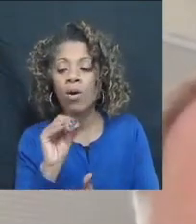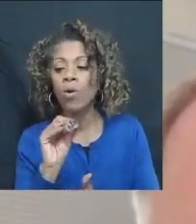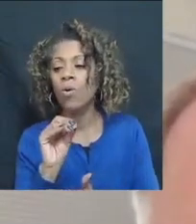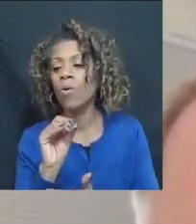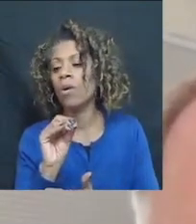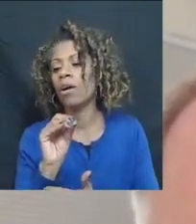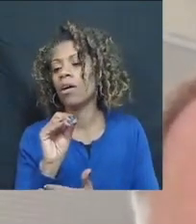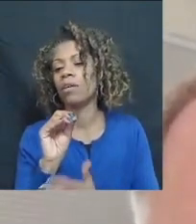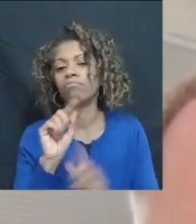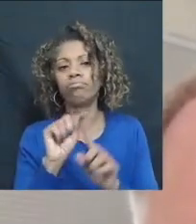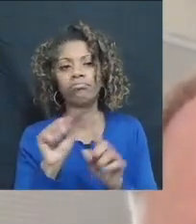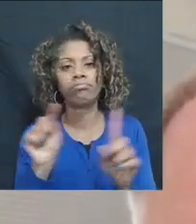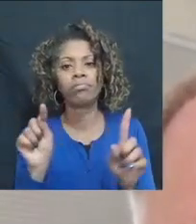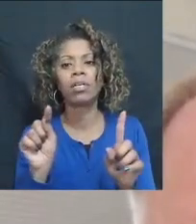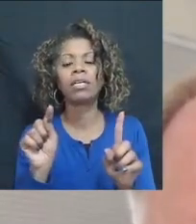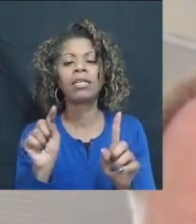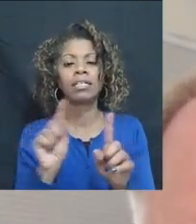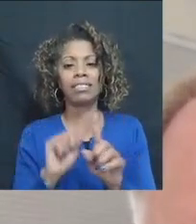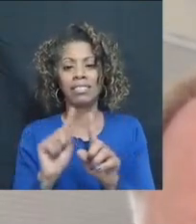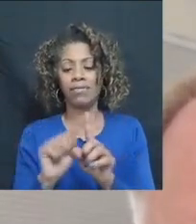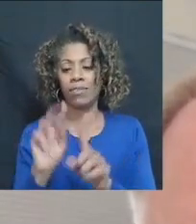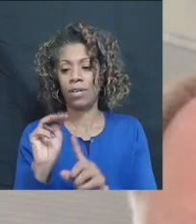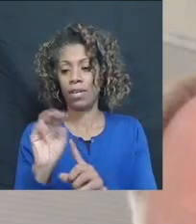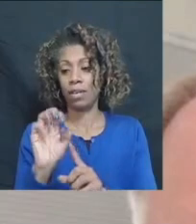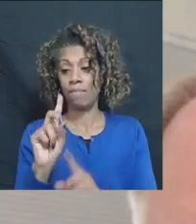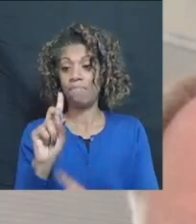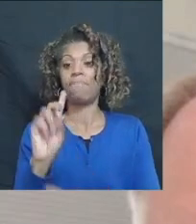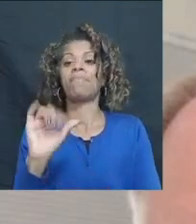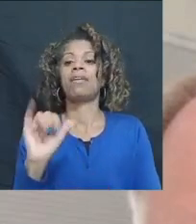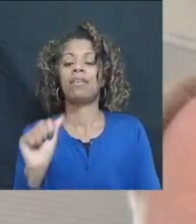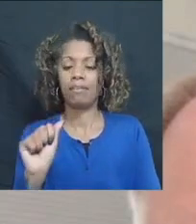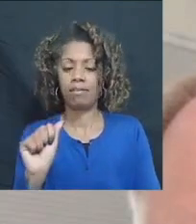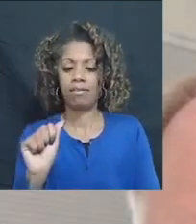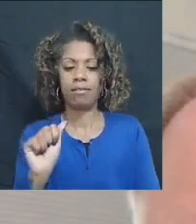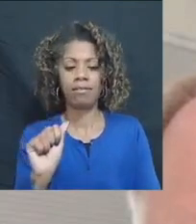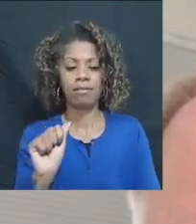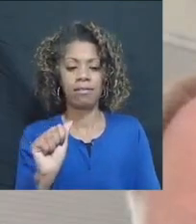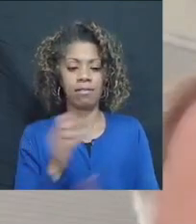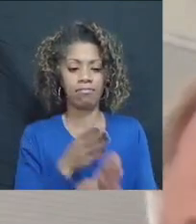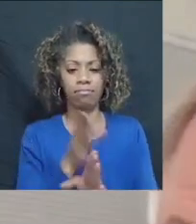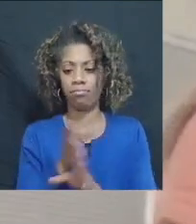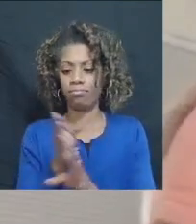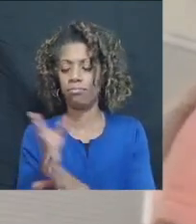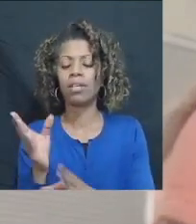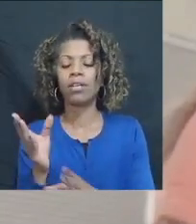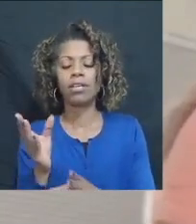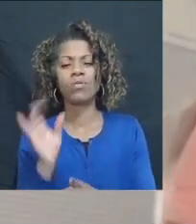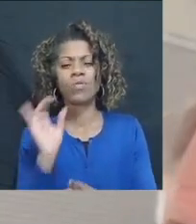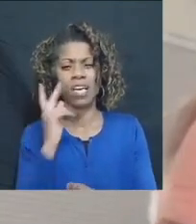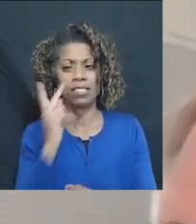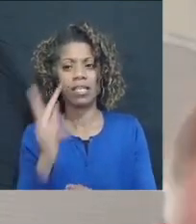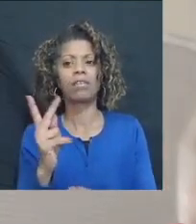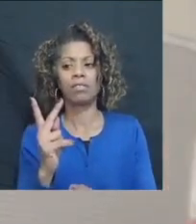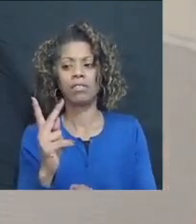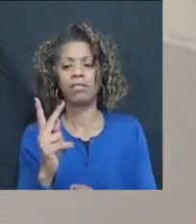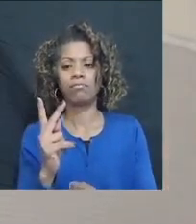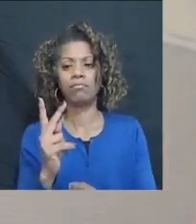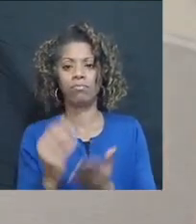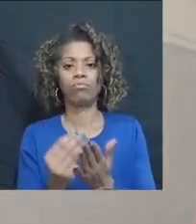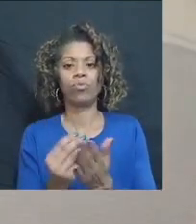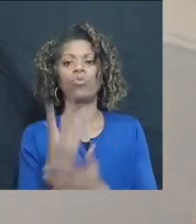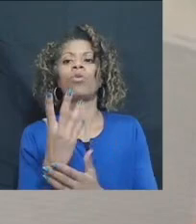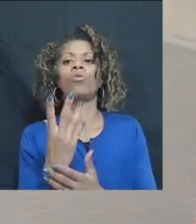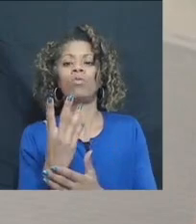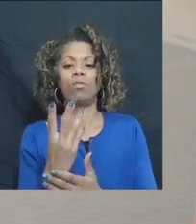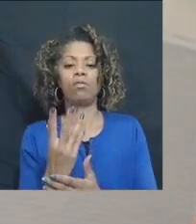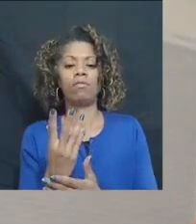out, I saw some remarkable results with that. The other is respect. These folks,